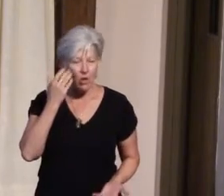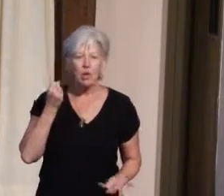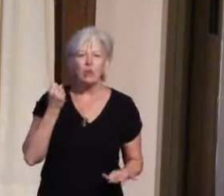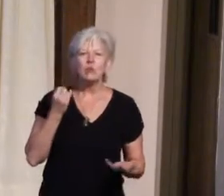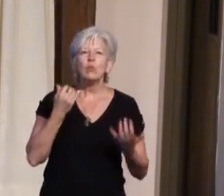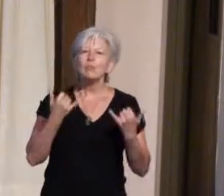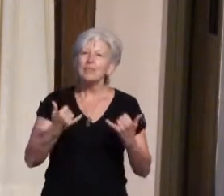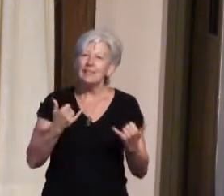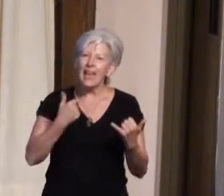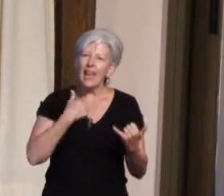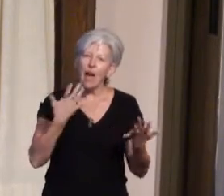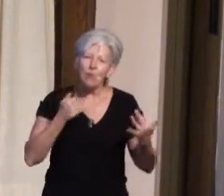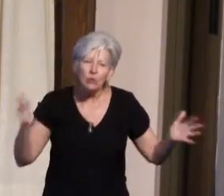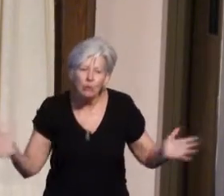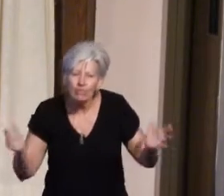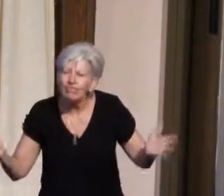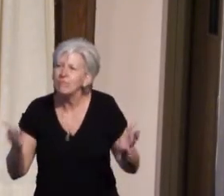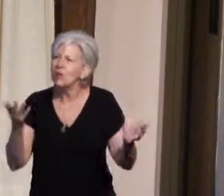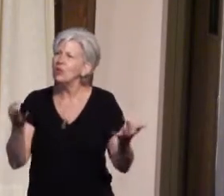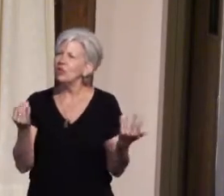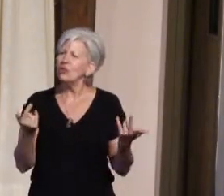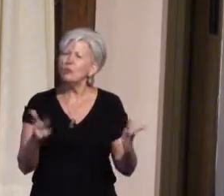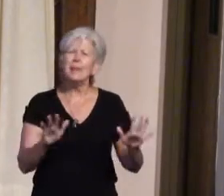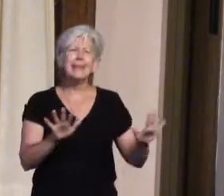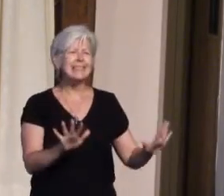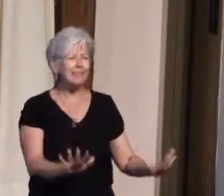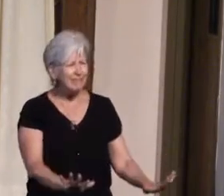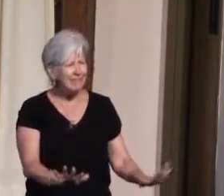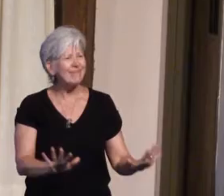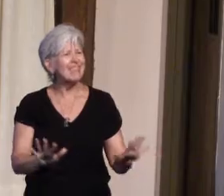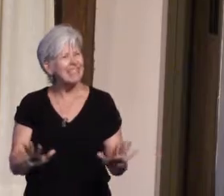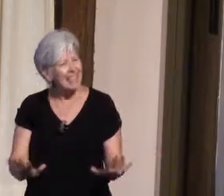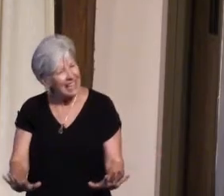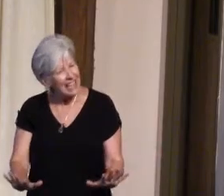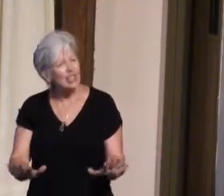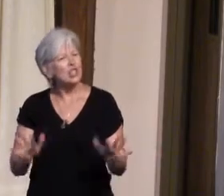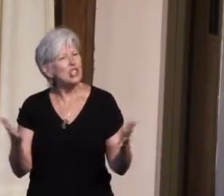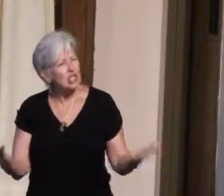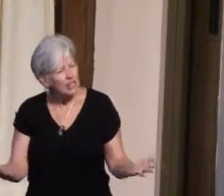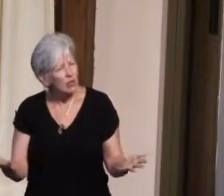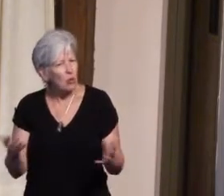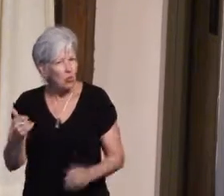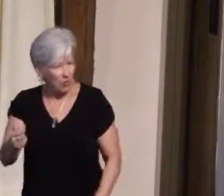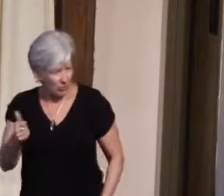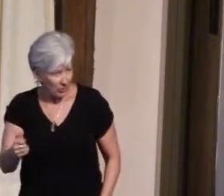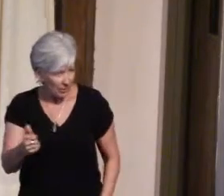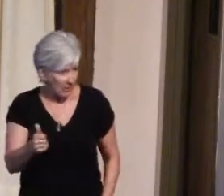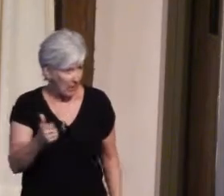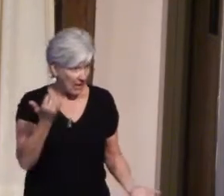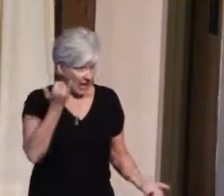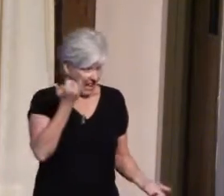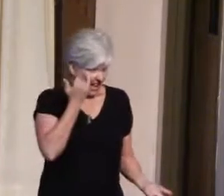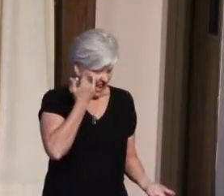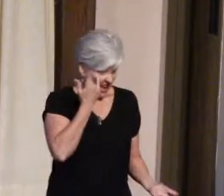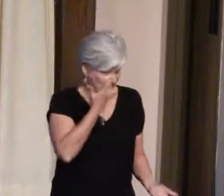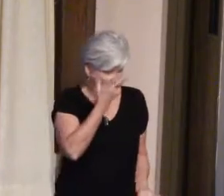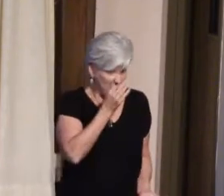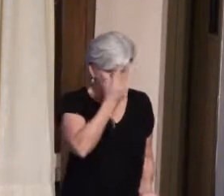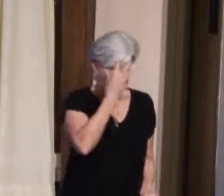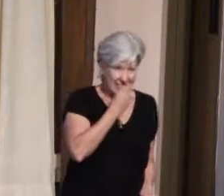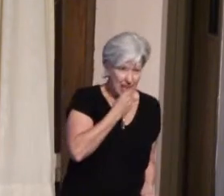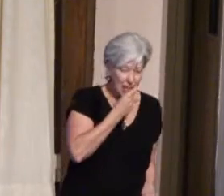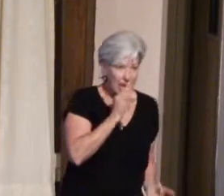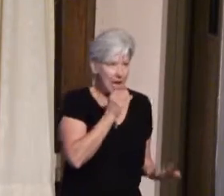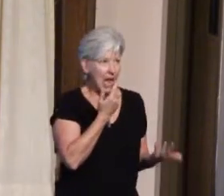When we worry and we can't sleep, when we count the worries, what we're doing is reverse goal setting.